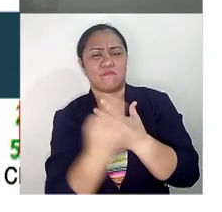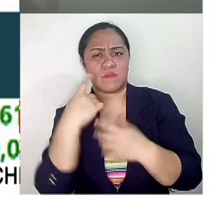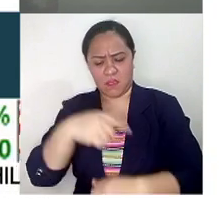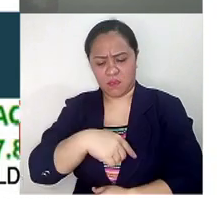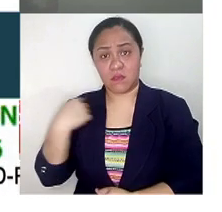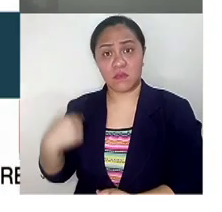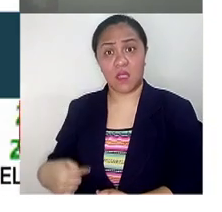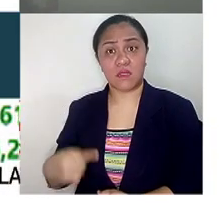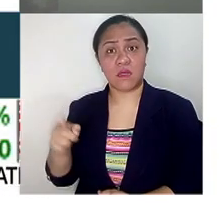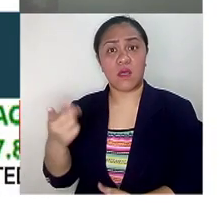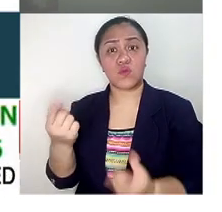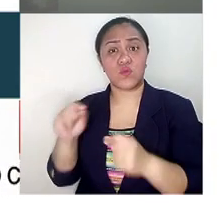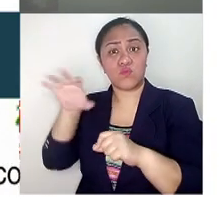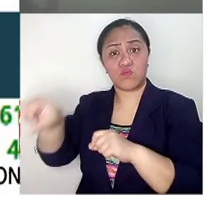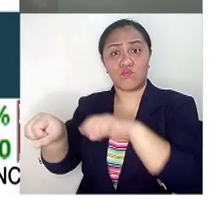undermining